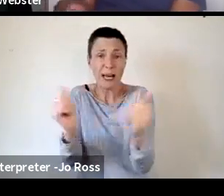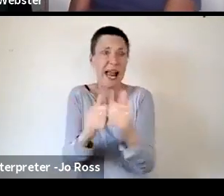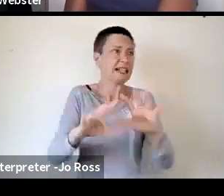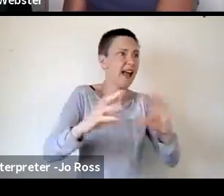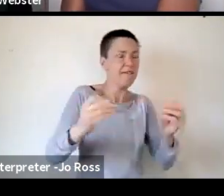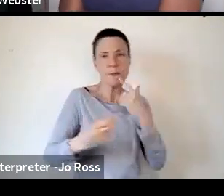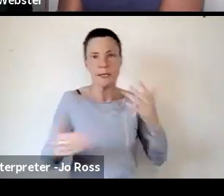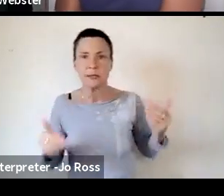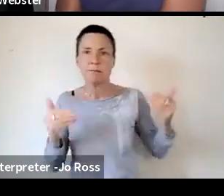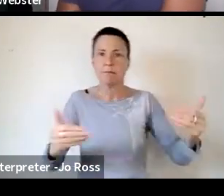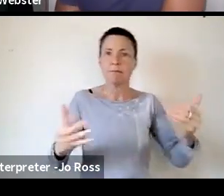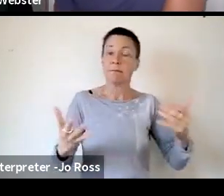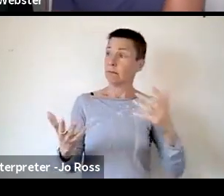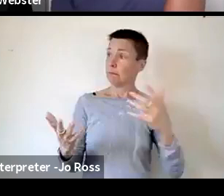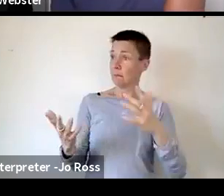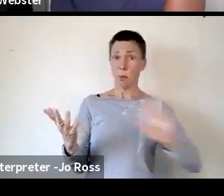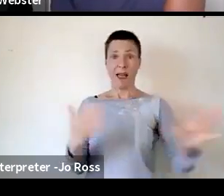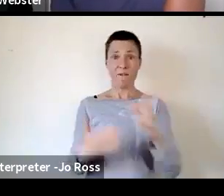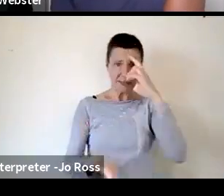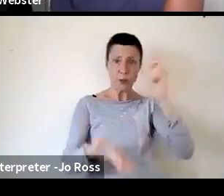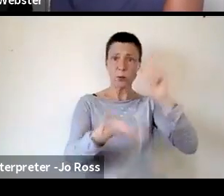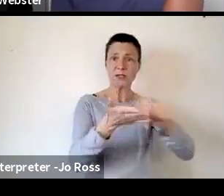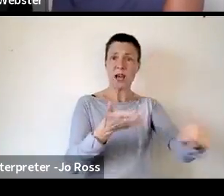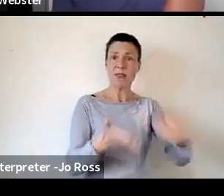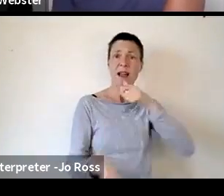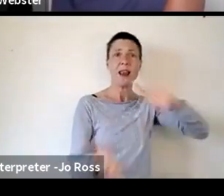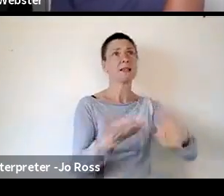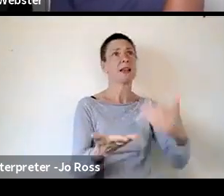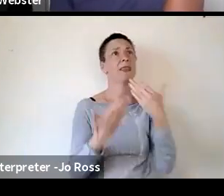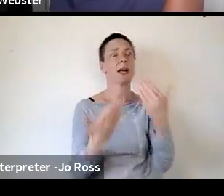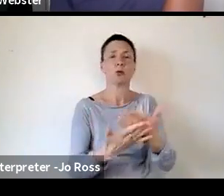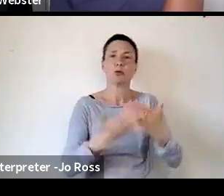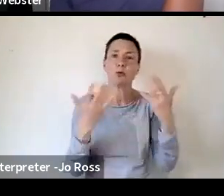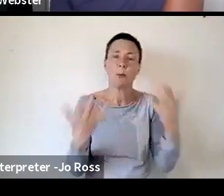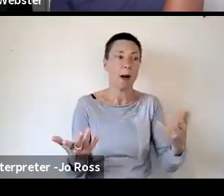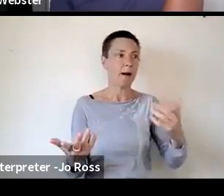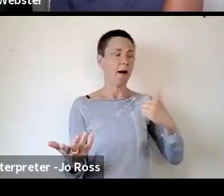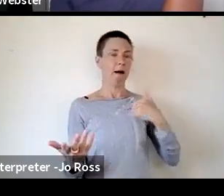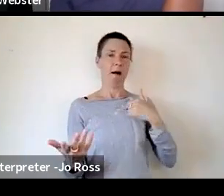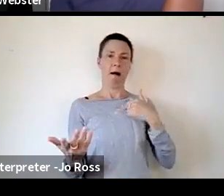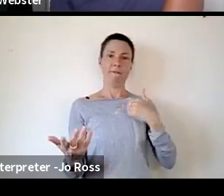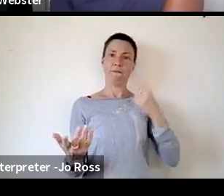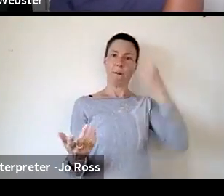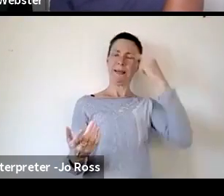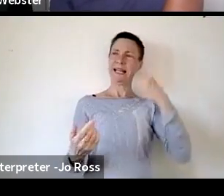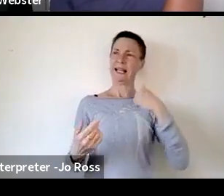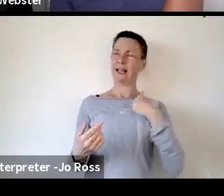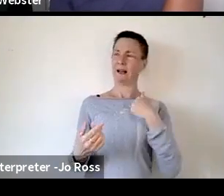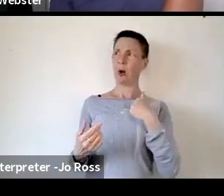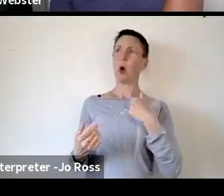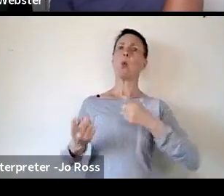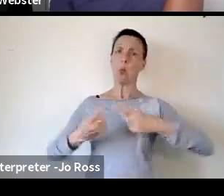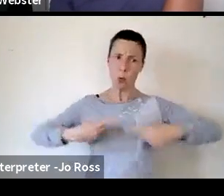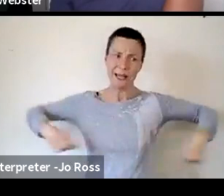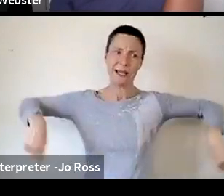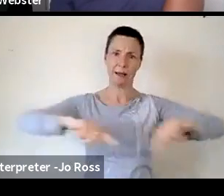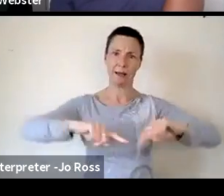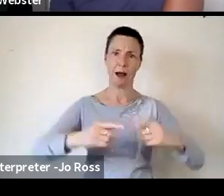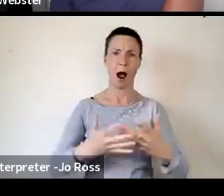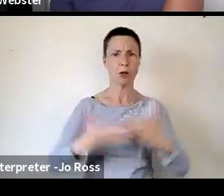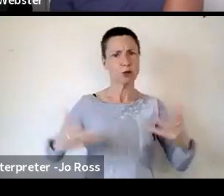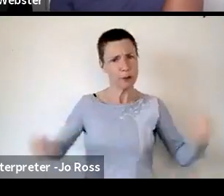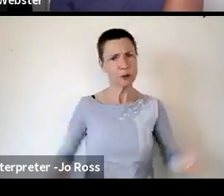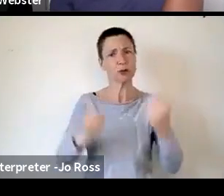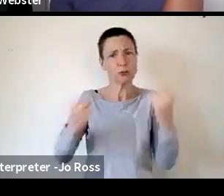At the time, but to everyone who signed that letter, thank you so much. But for me, it was more the take home is that we are so much stronger